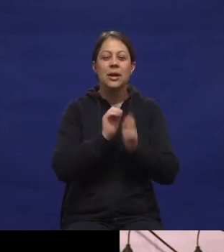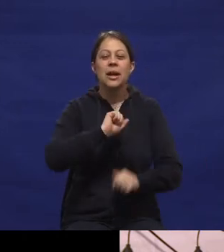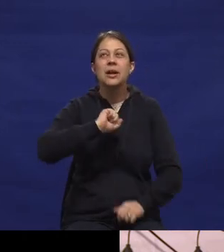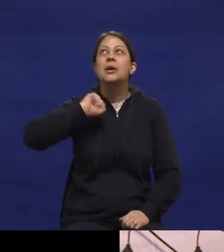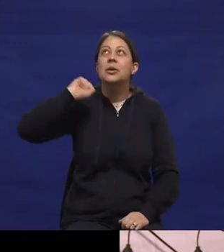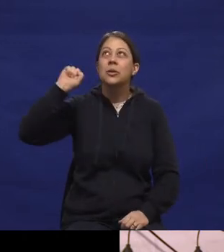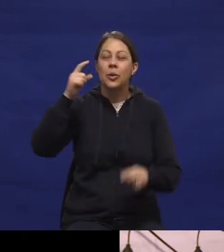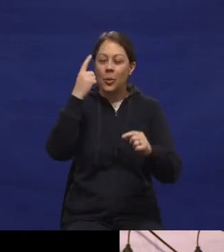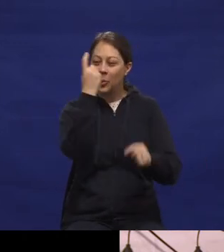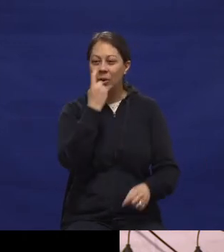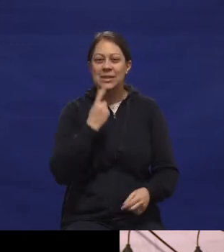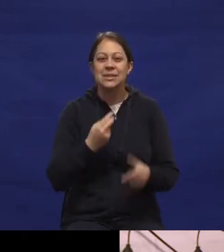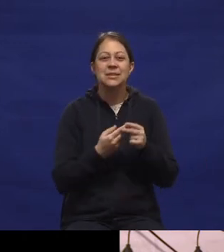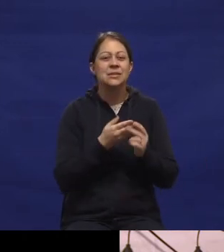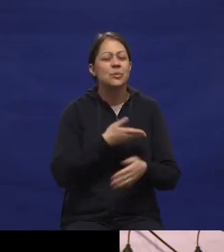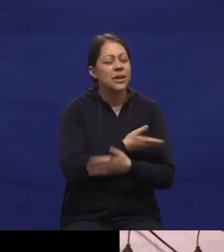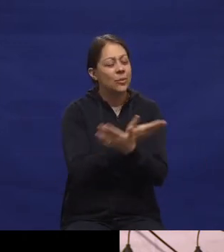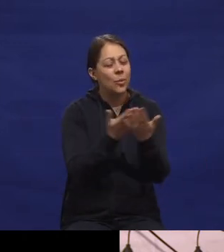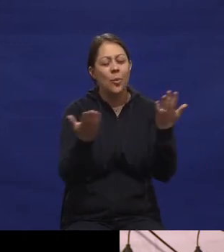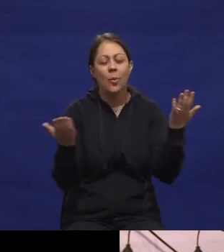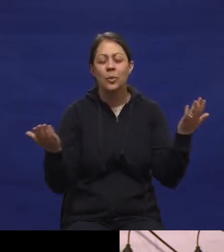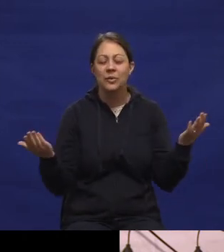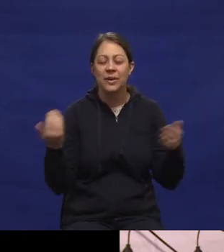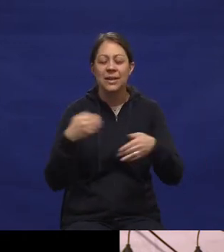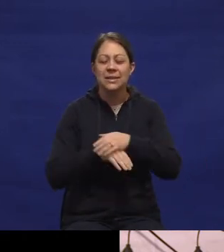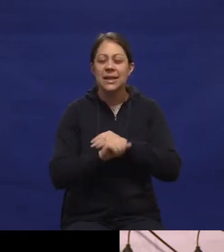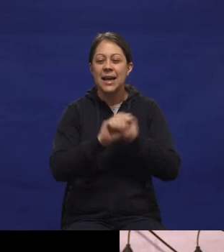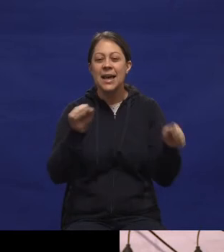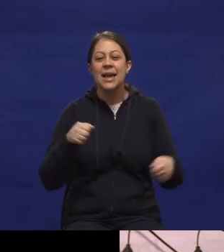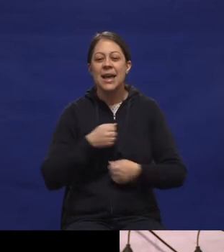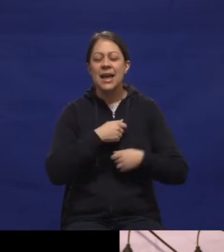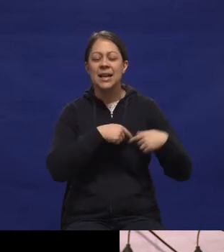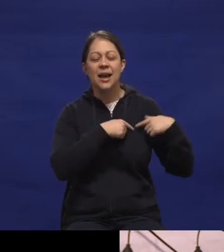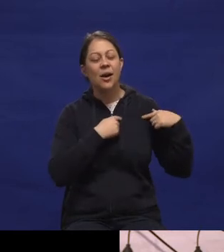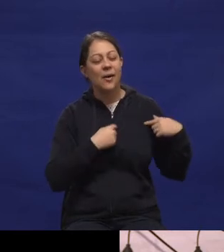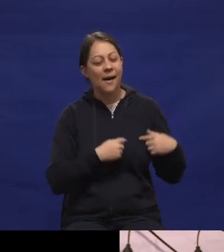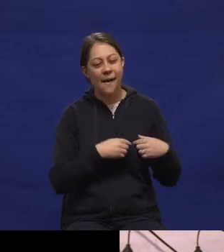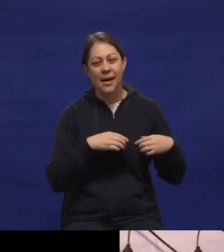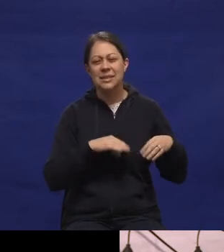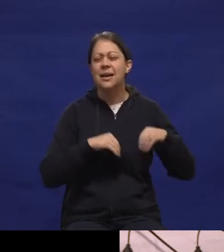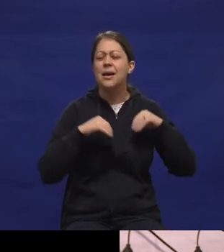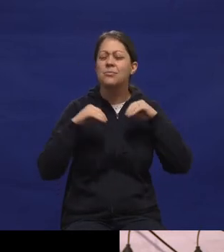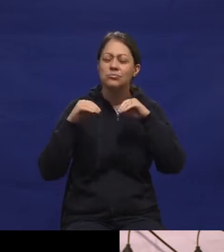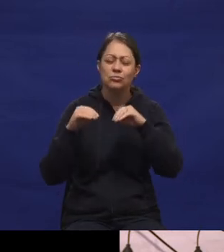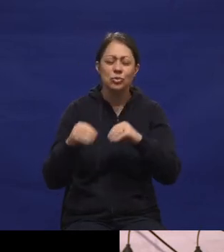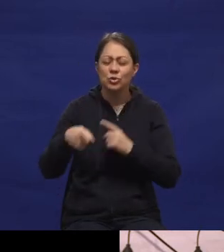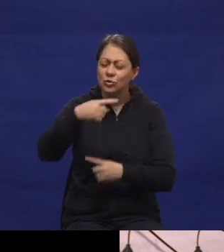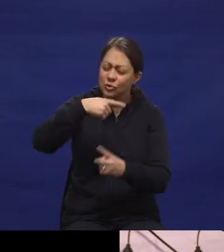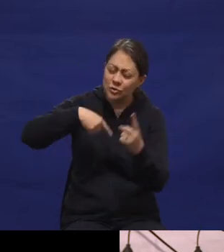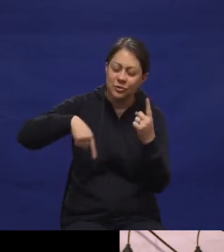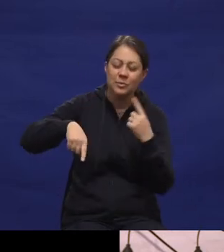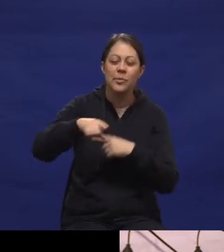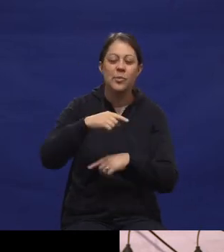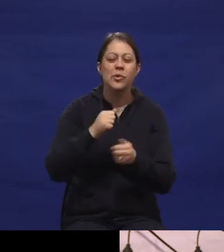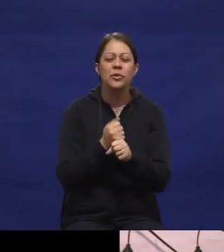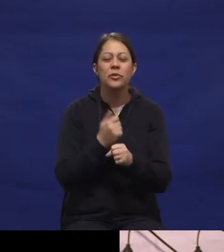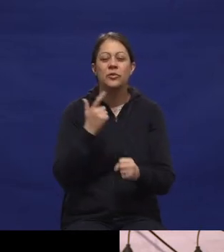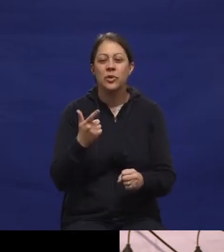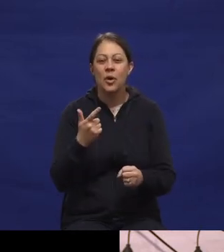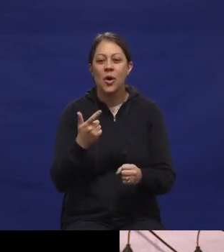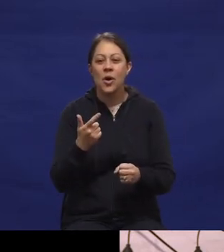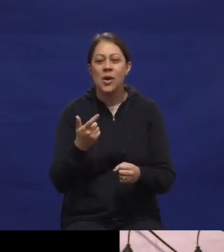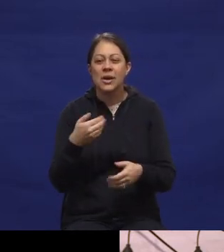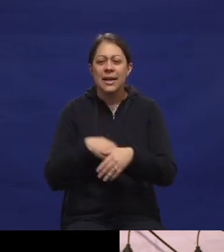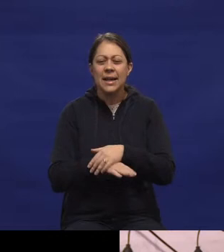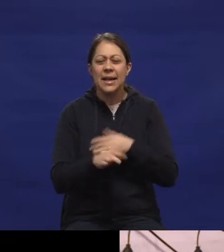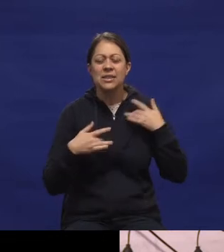and every one of us. Lord, your spirit is in each of our hearts. And I pray that you'd move, Lord, upon those who are sick. I pray for healing. Lord,